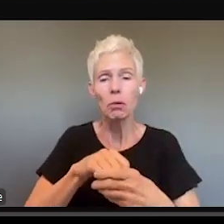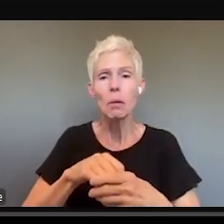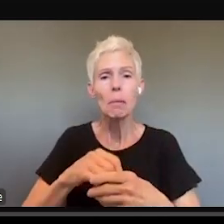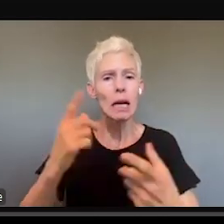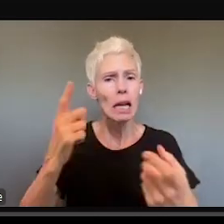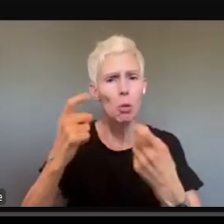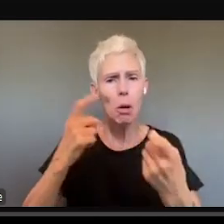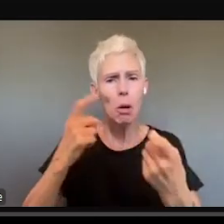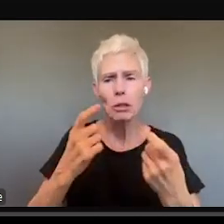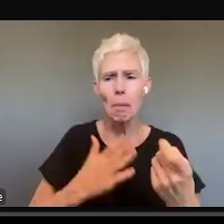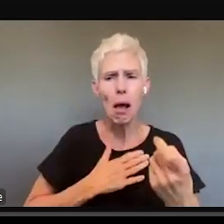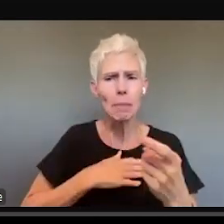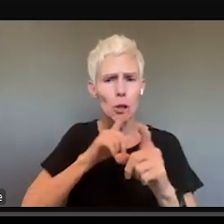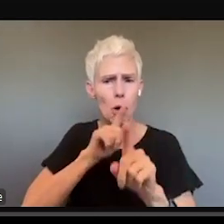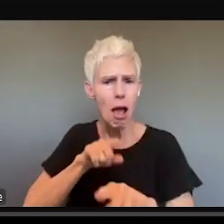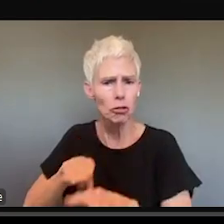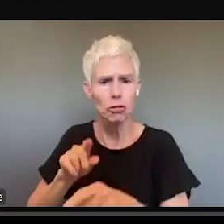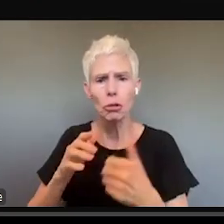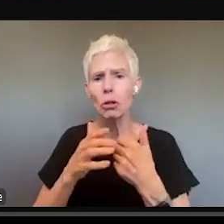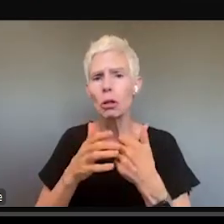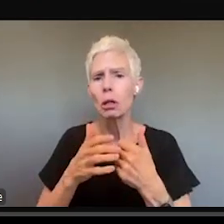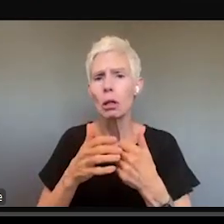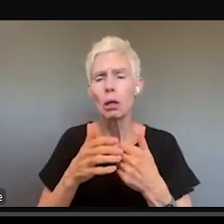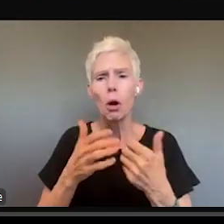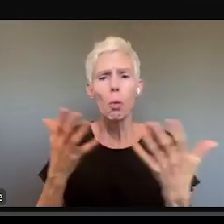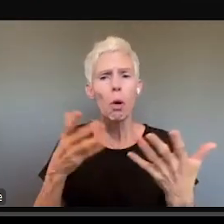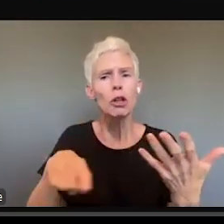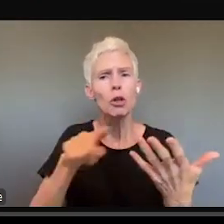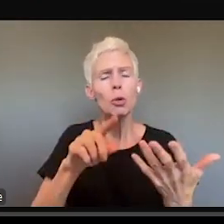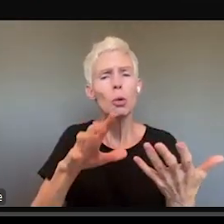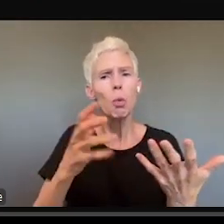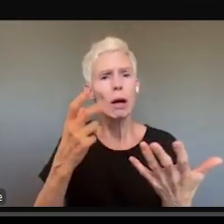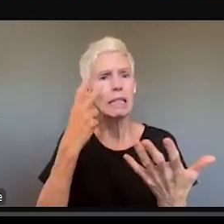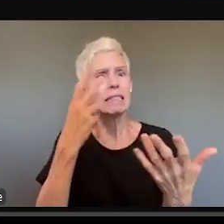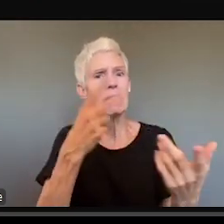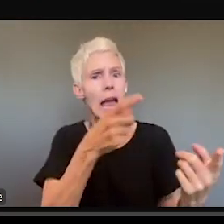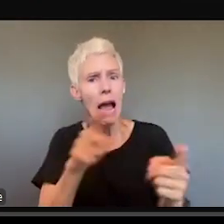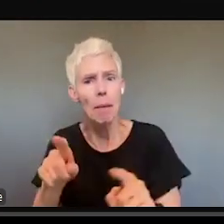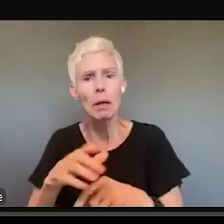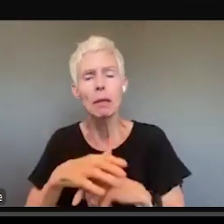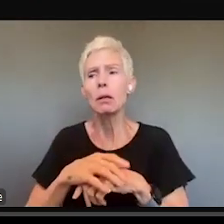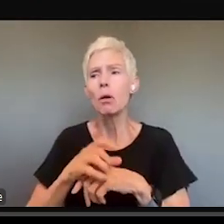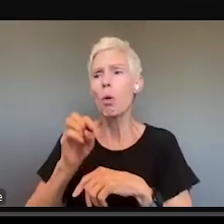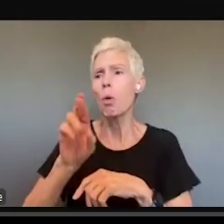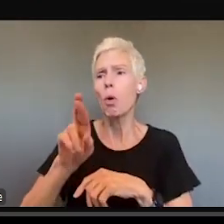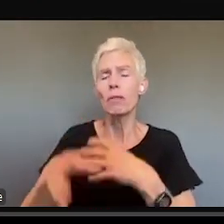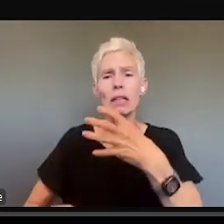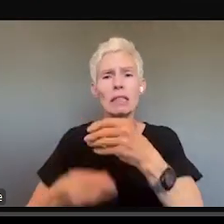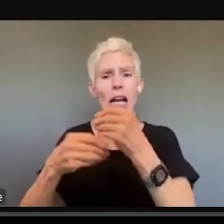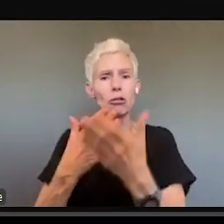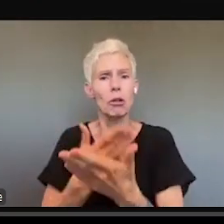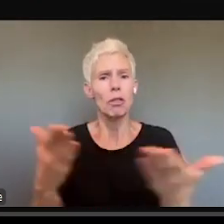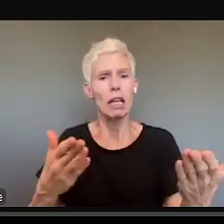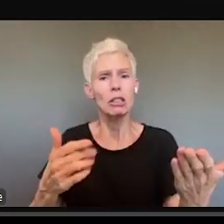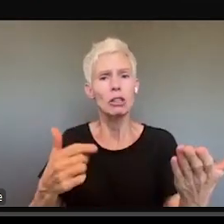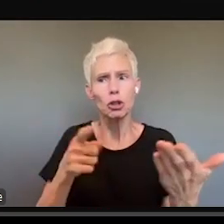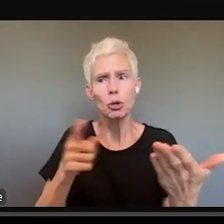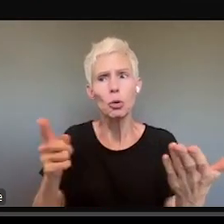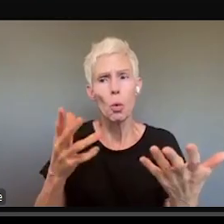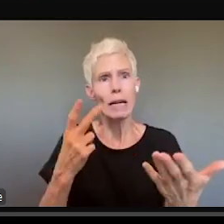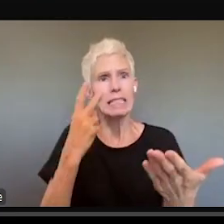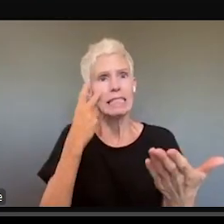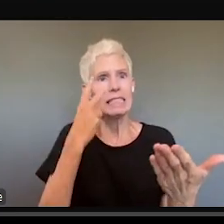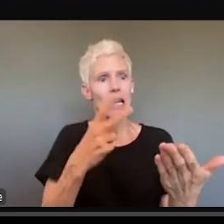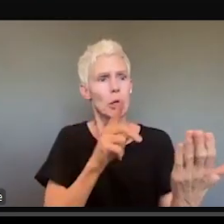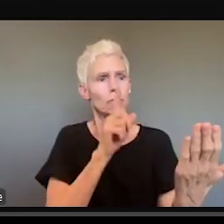questions about what people may be looking for, or if there's extra things that you may be looking for that aren't